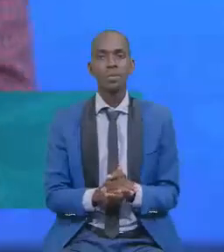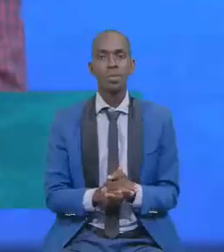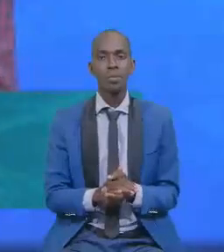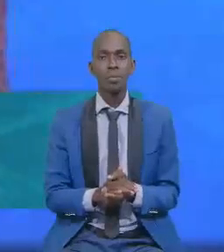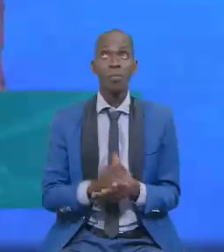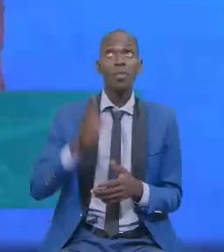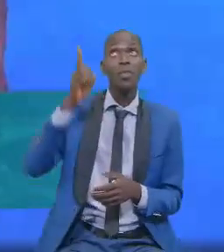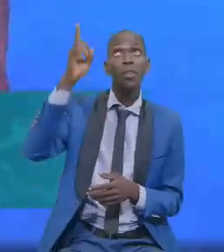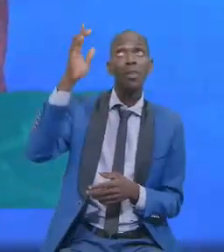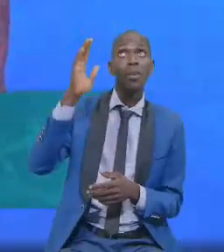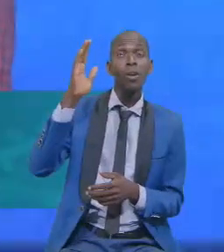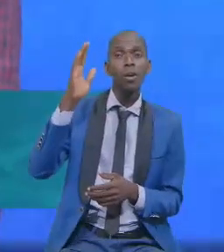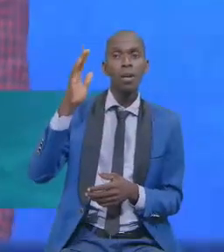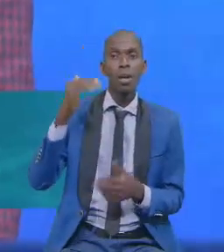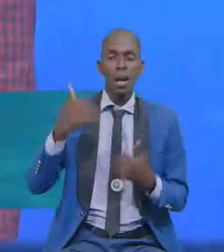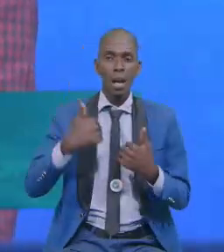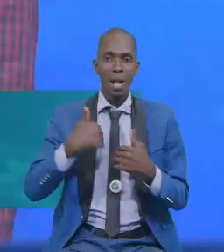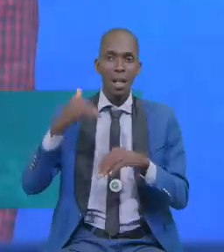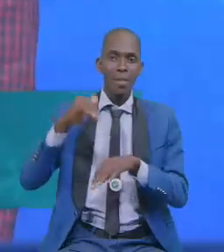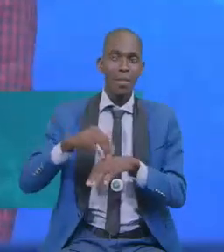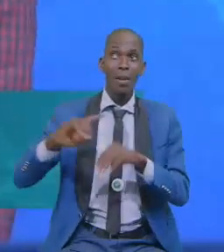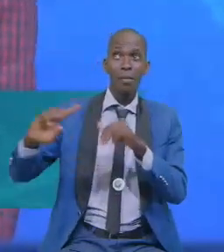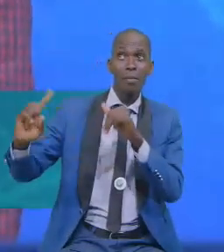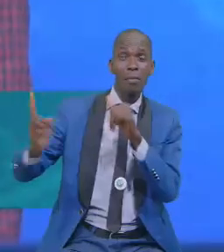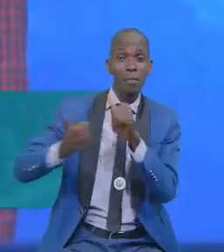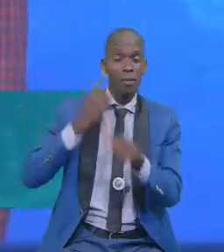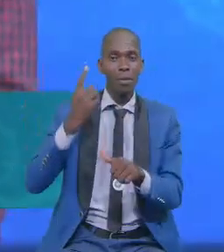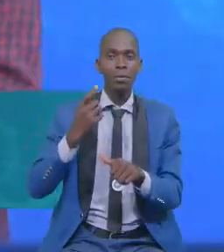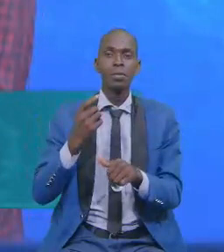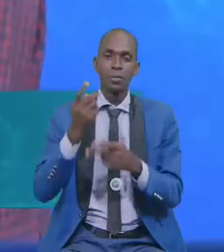God at the first did visit.